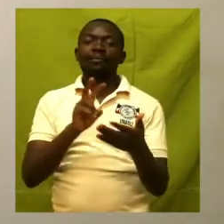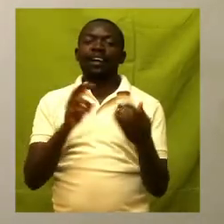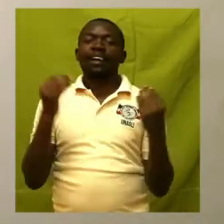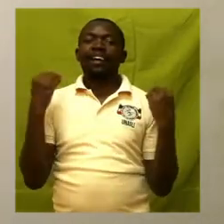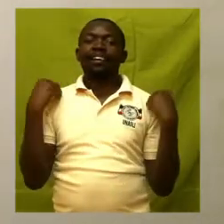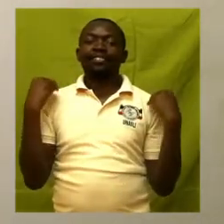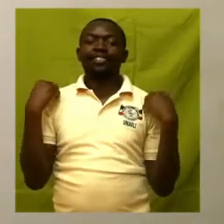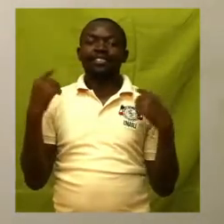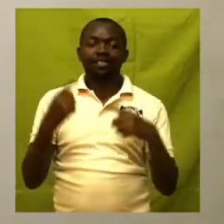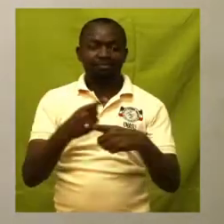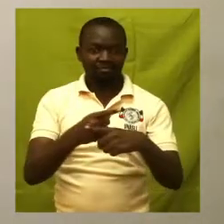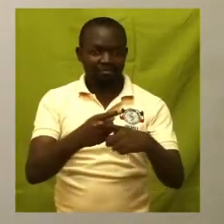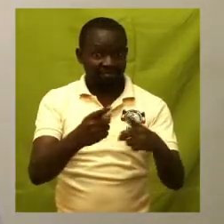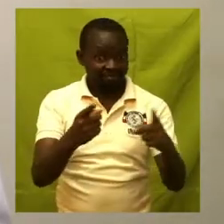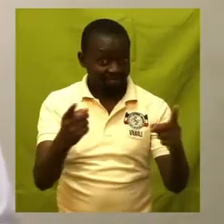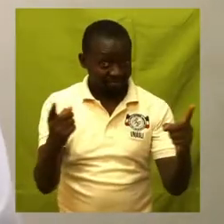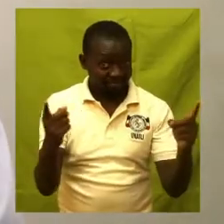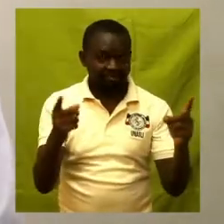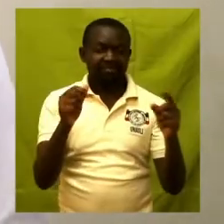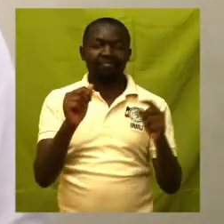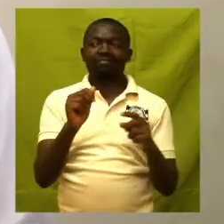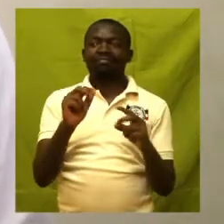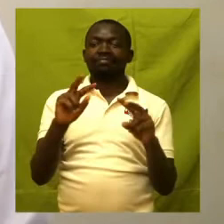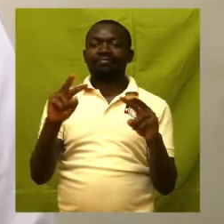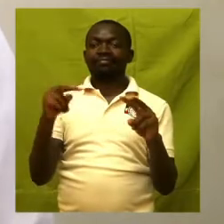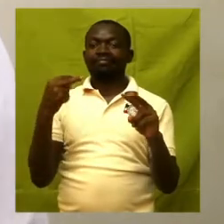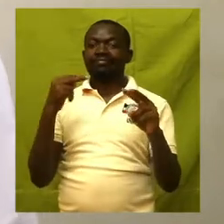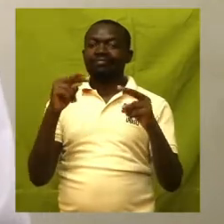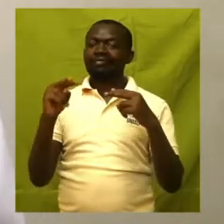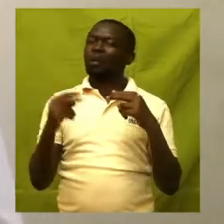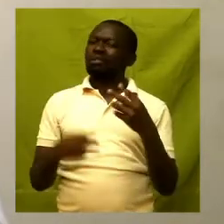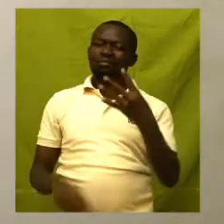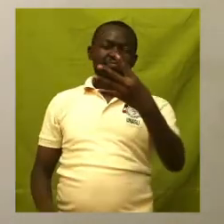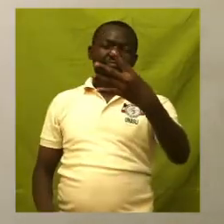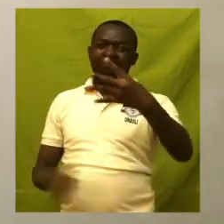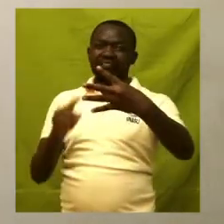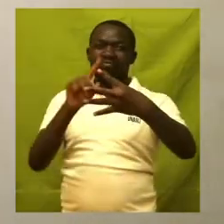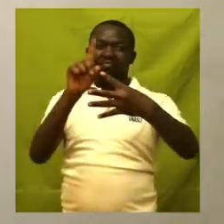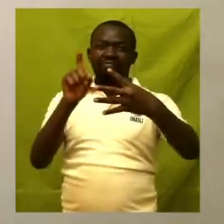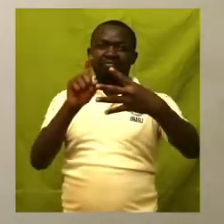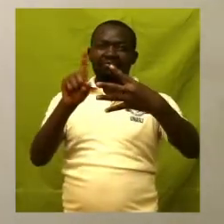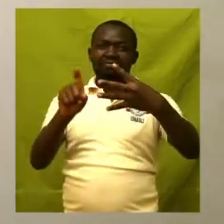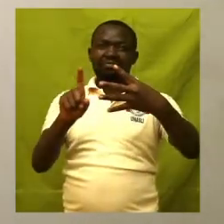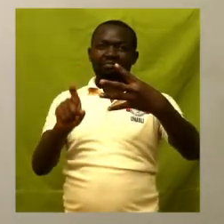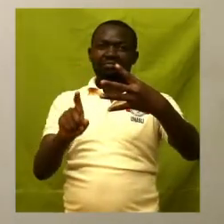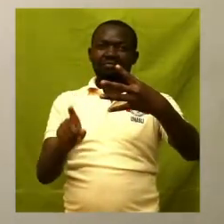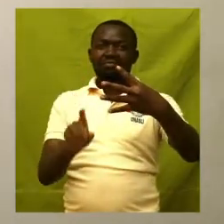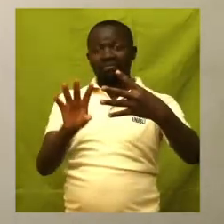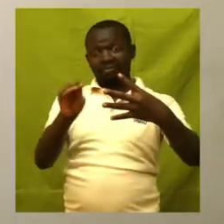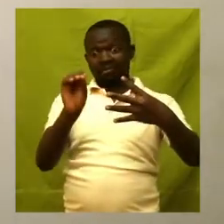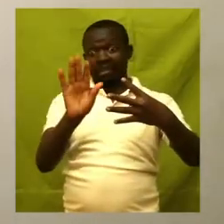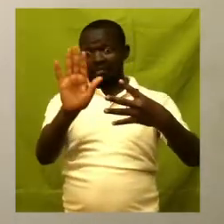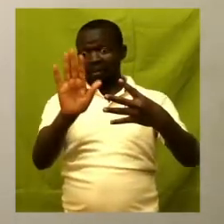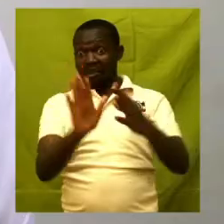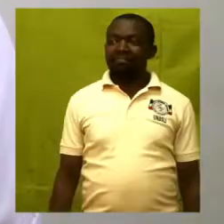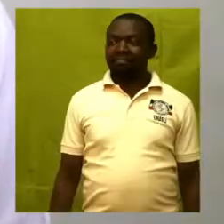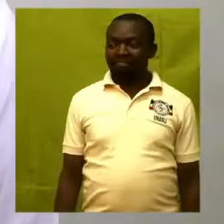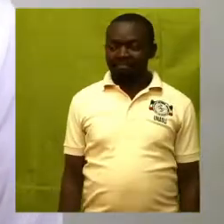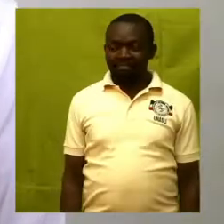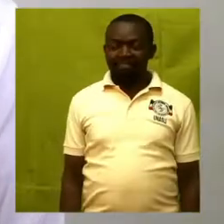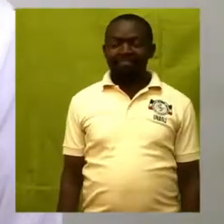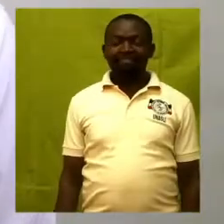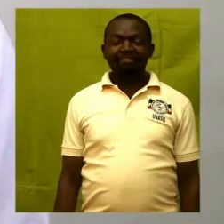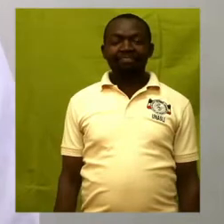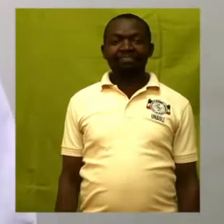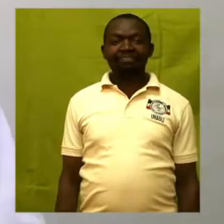you, and you're going to answer these questions. There are only 4 questions. Get your book. All